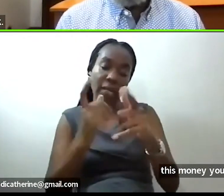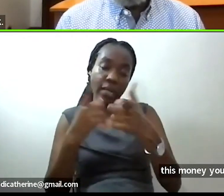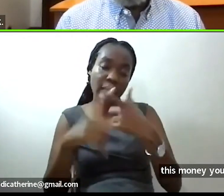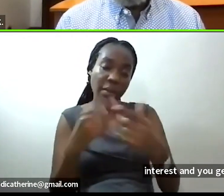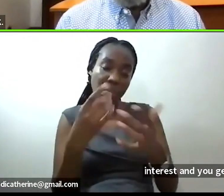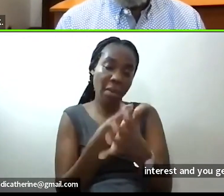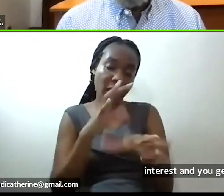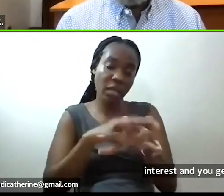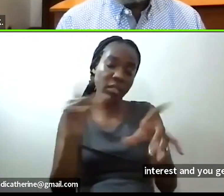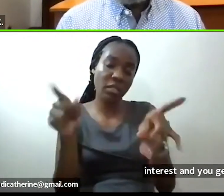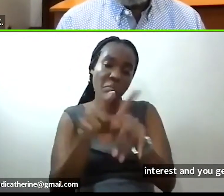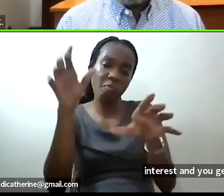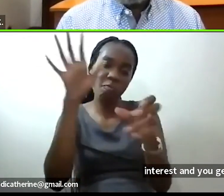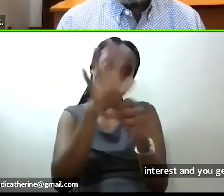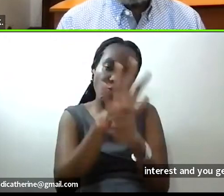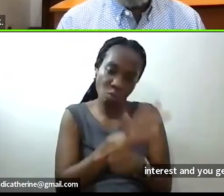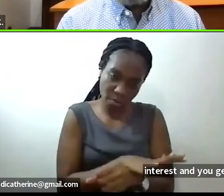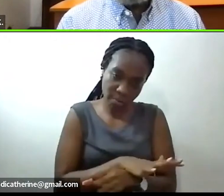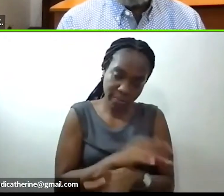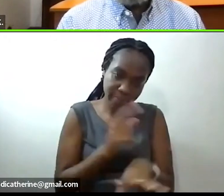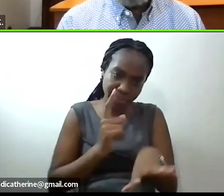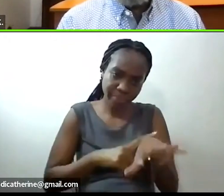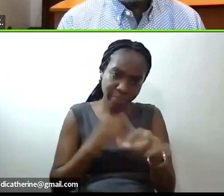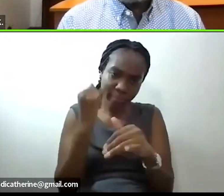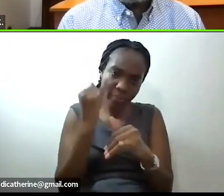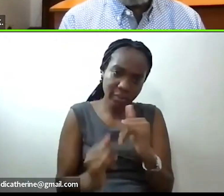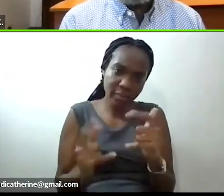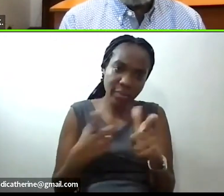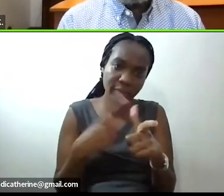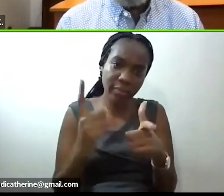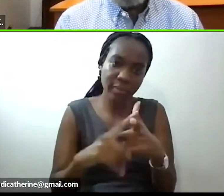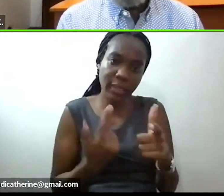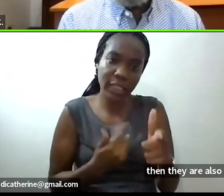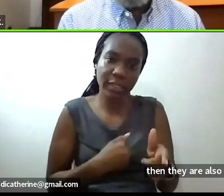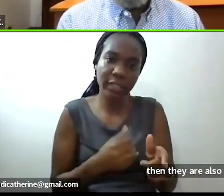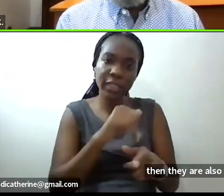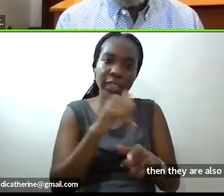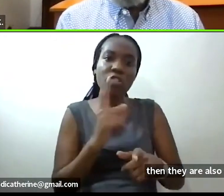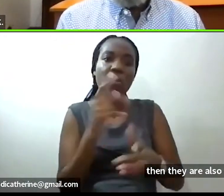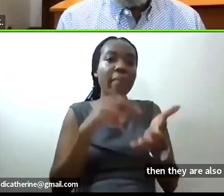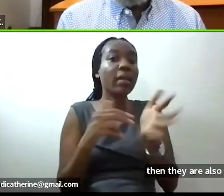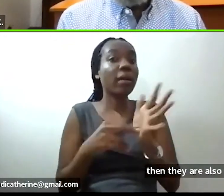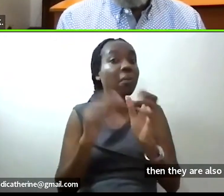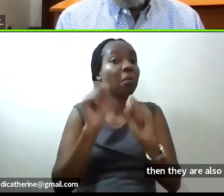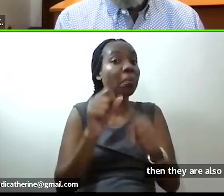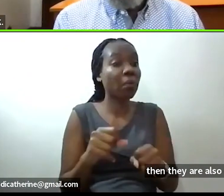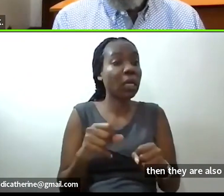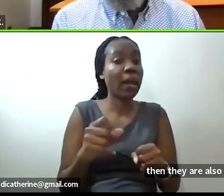period. Then they are also easily transferable, meaning you can give to somebody and transfer it